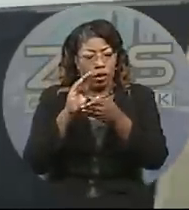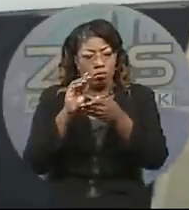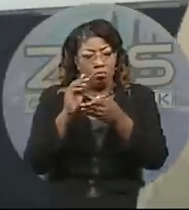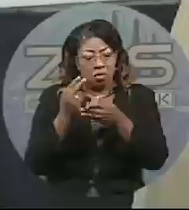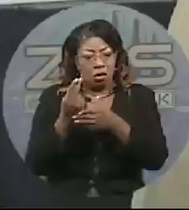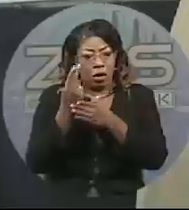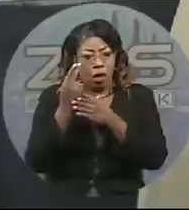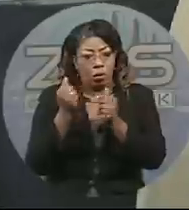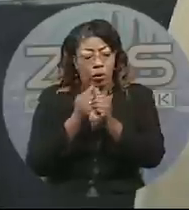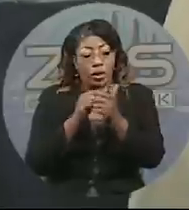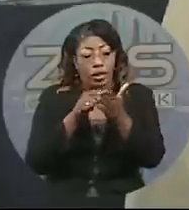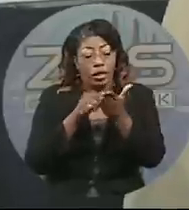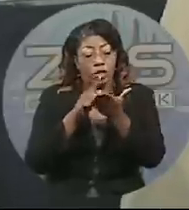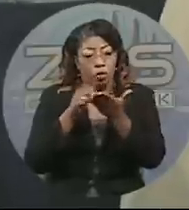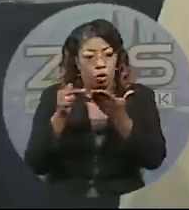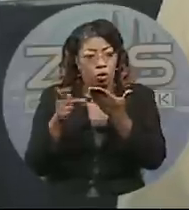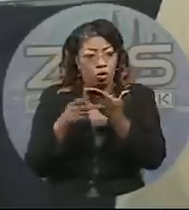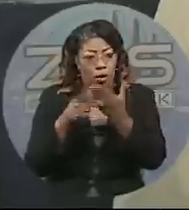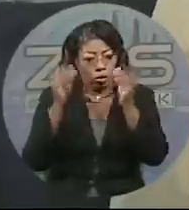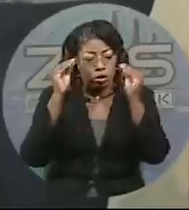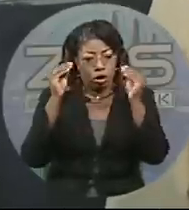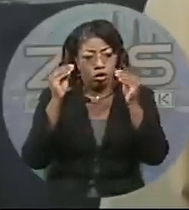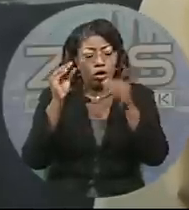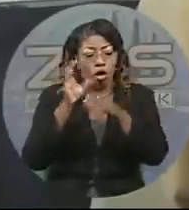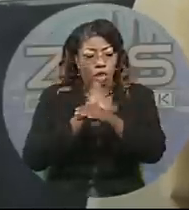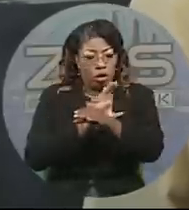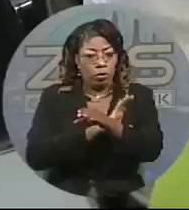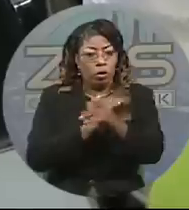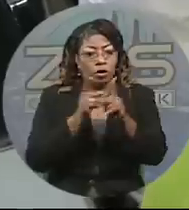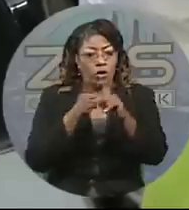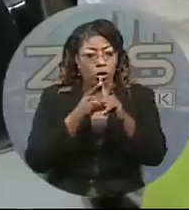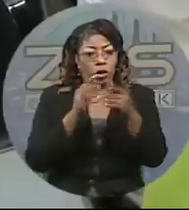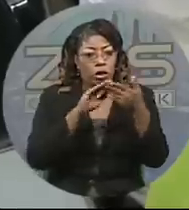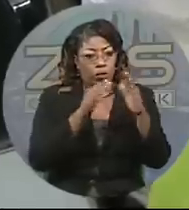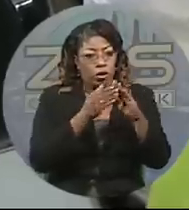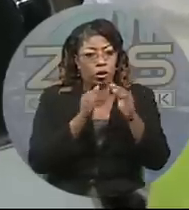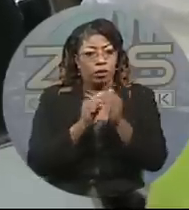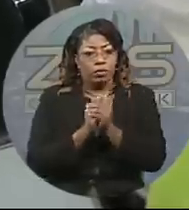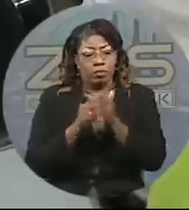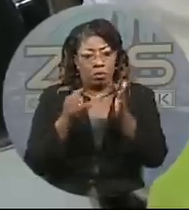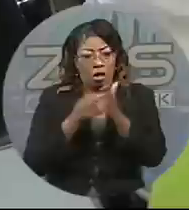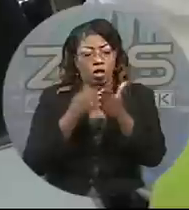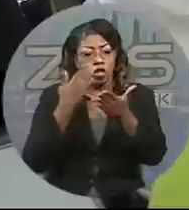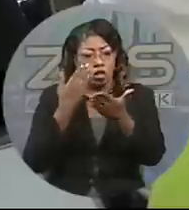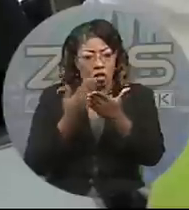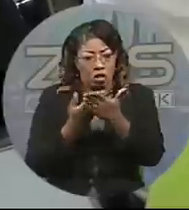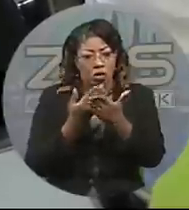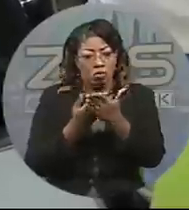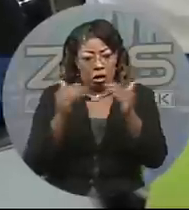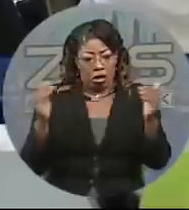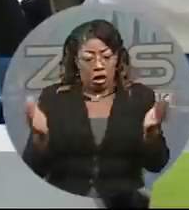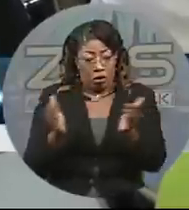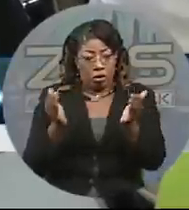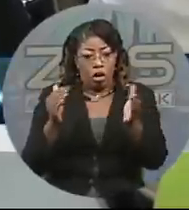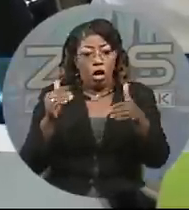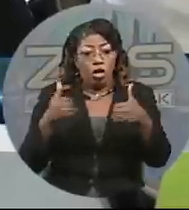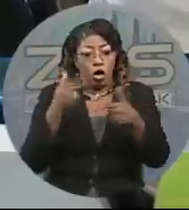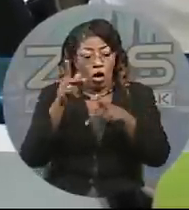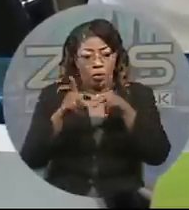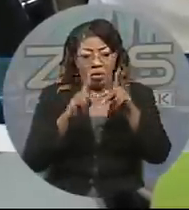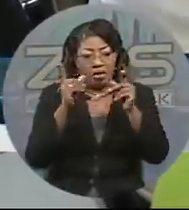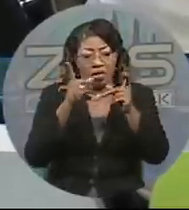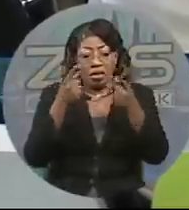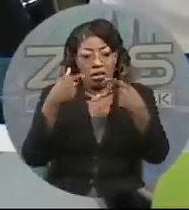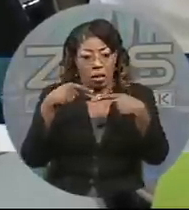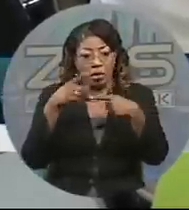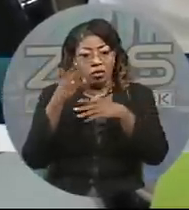program to teach computers to the community. It's pretty good so far. I encourage all young people. Nothing is coming to you. You have